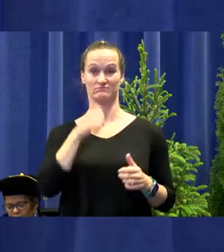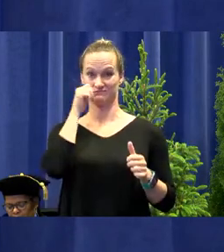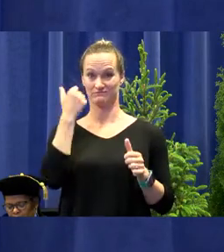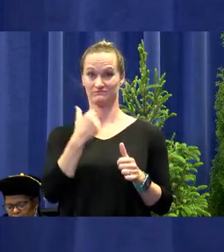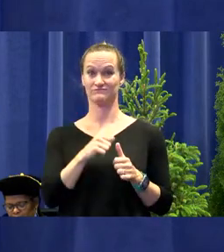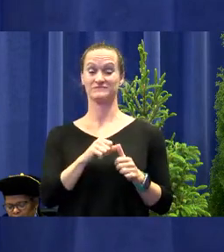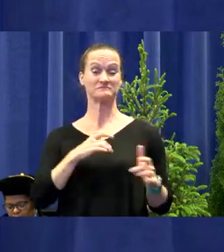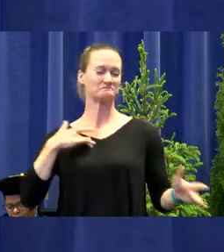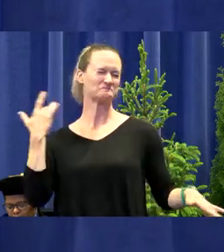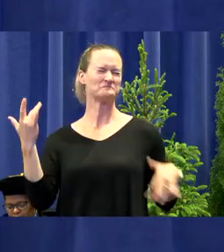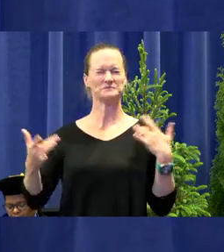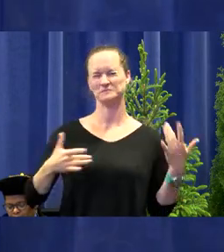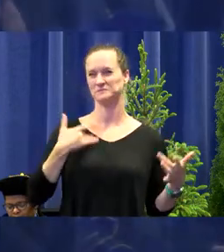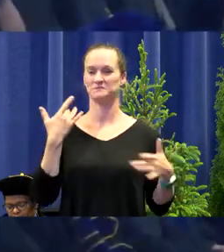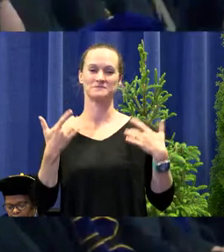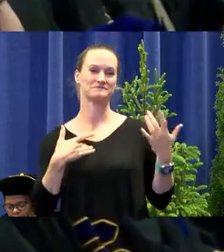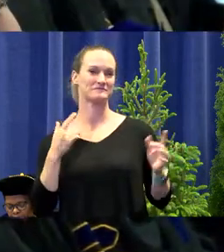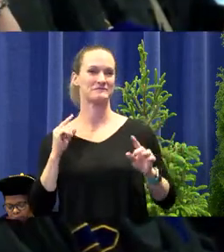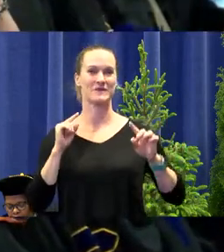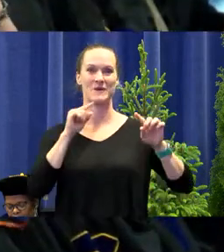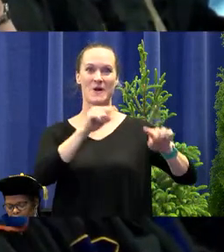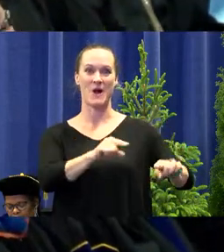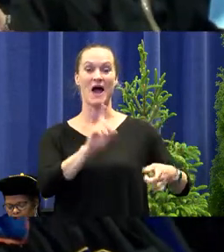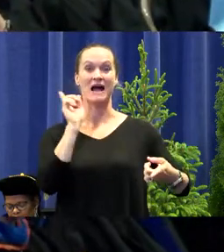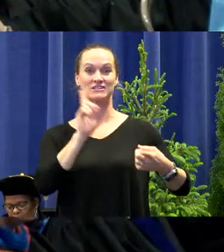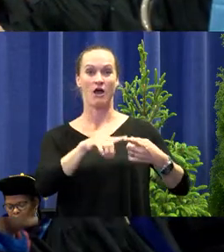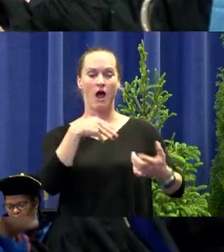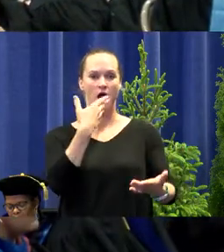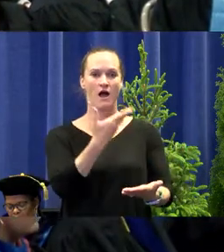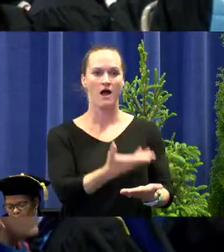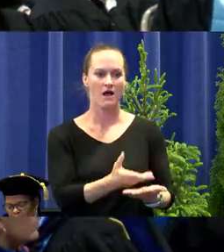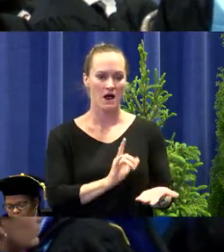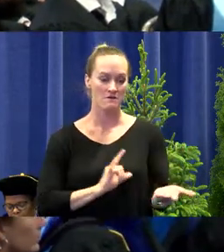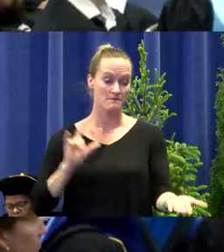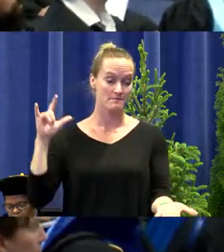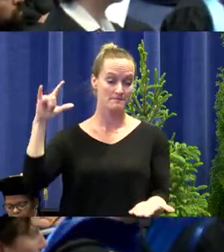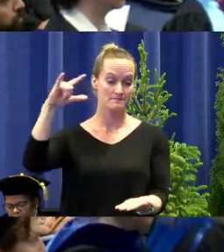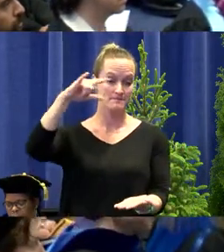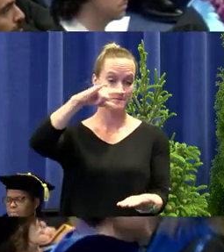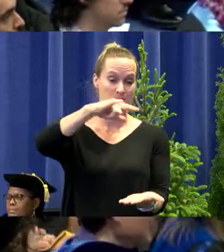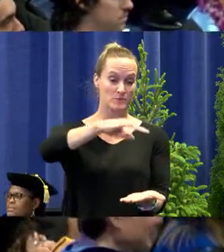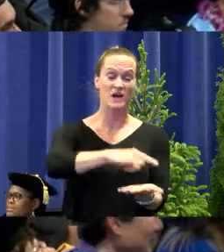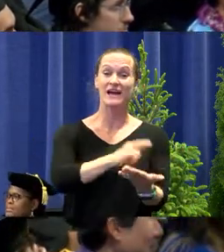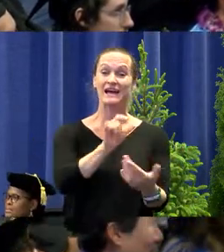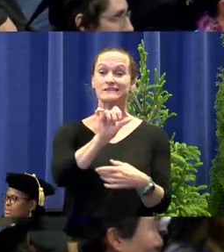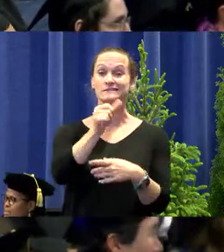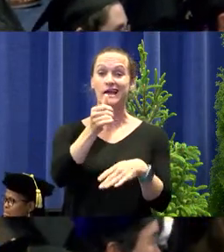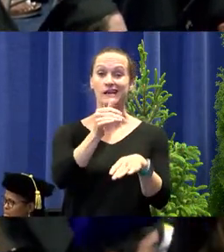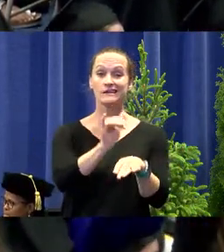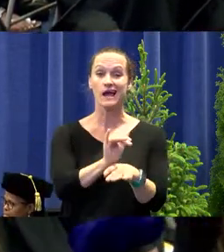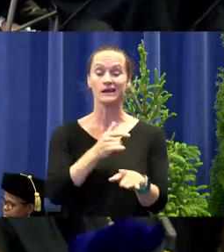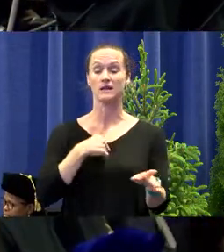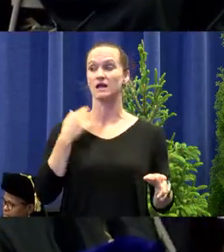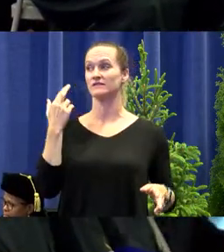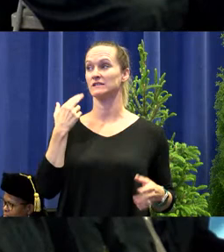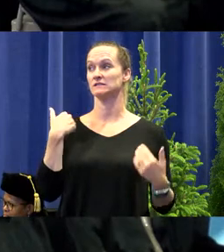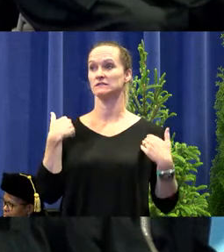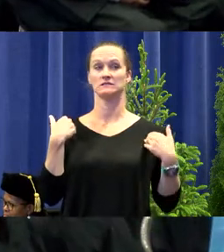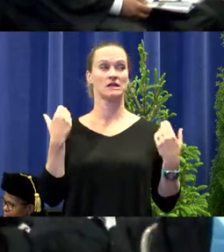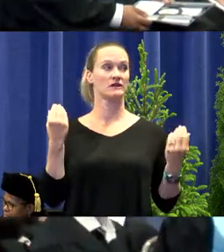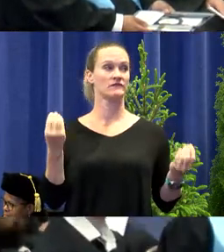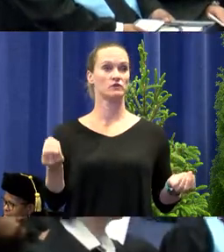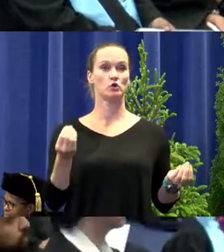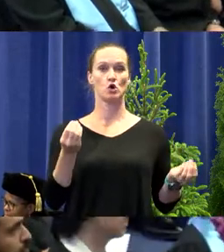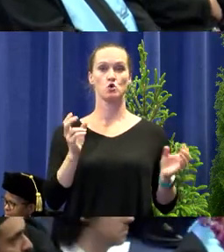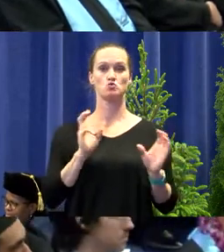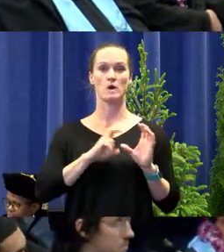so excited for my trip until I actually landed in Queenstown at 10 p.m., and I realized I hadn't arranged a way